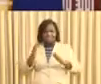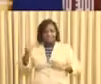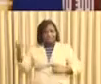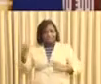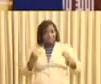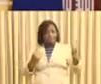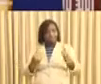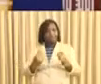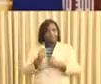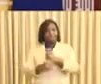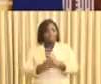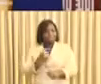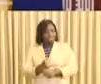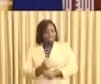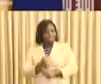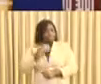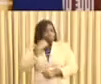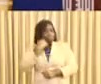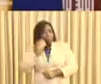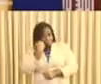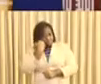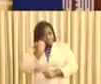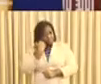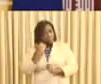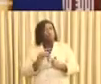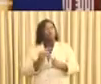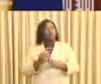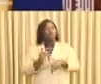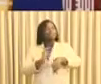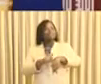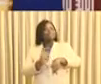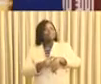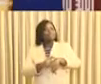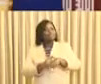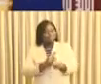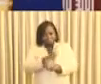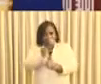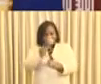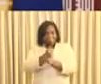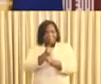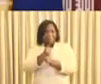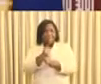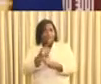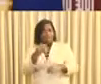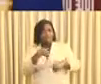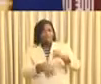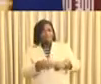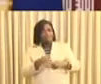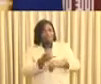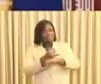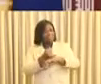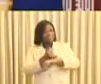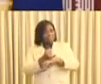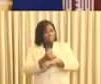appropriate time, the exact volume of investment required will be duly and transparently laid out for